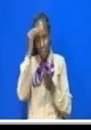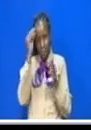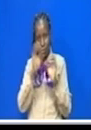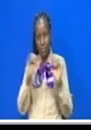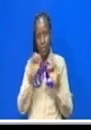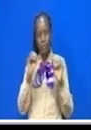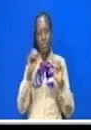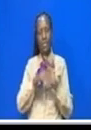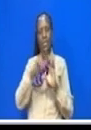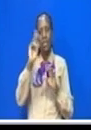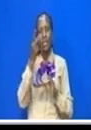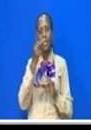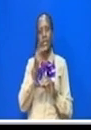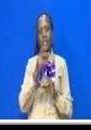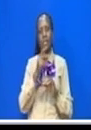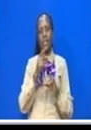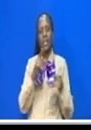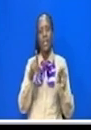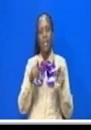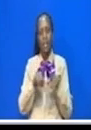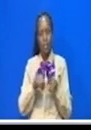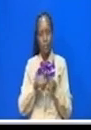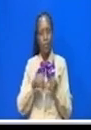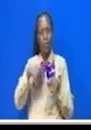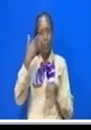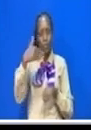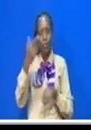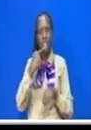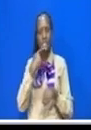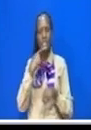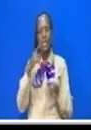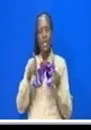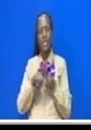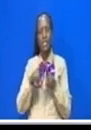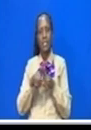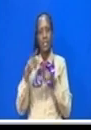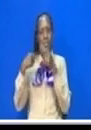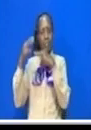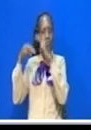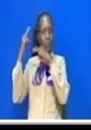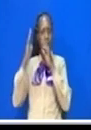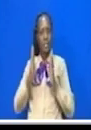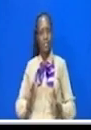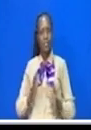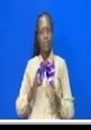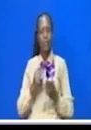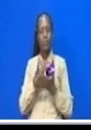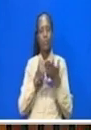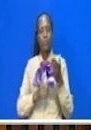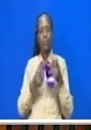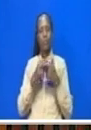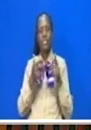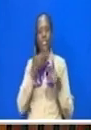Kenya. So as we always say as historians, before you start providing responses to that